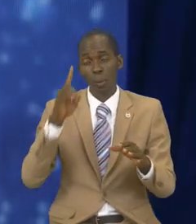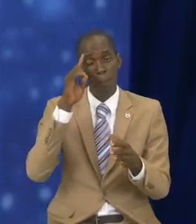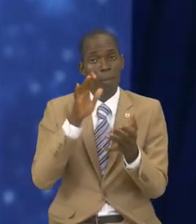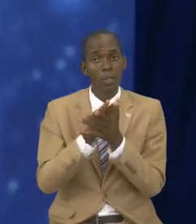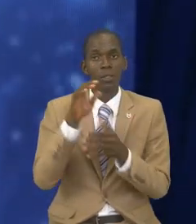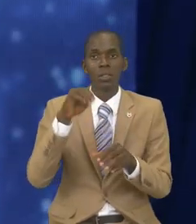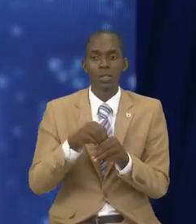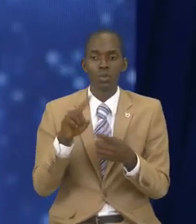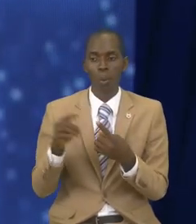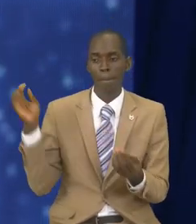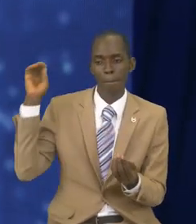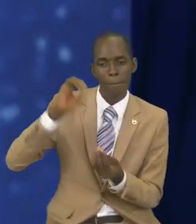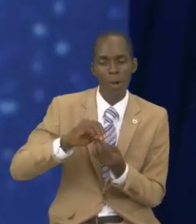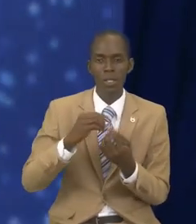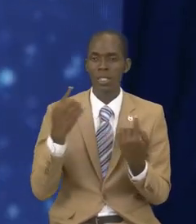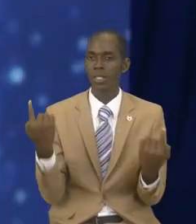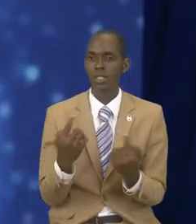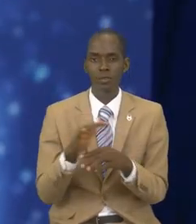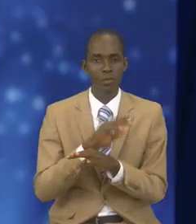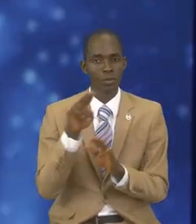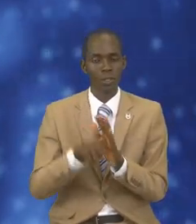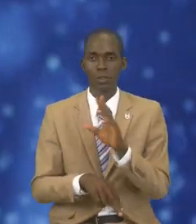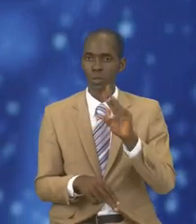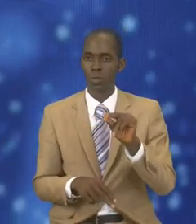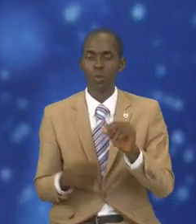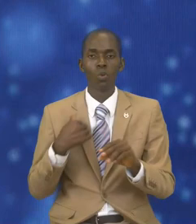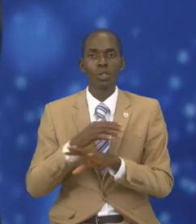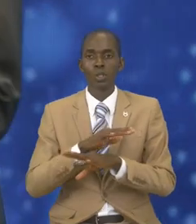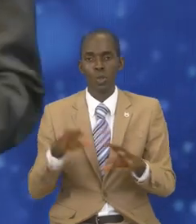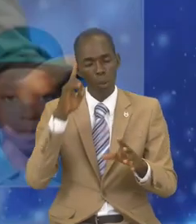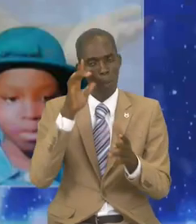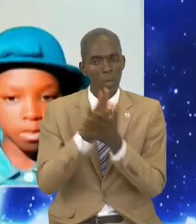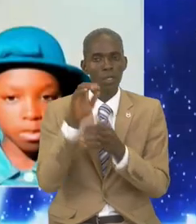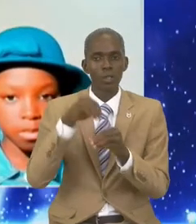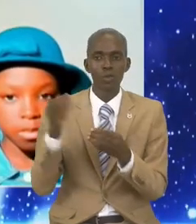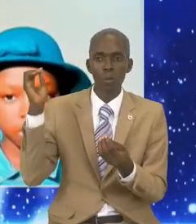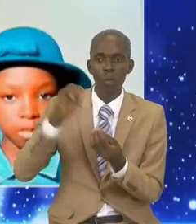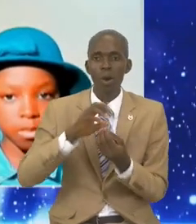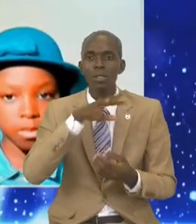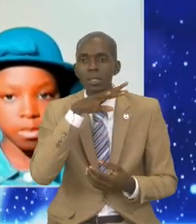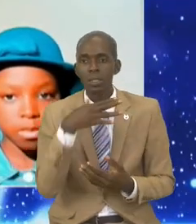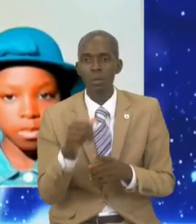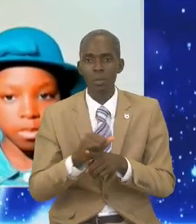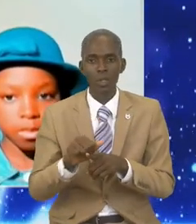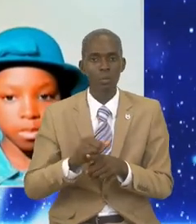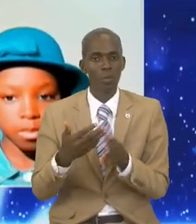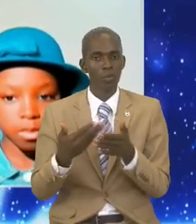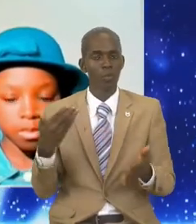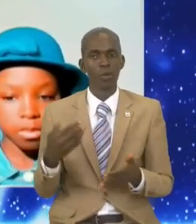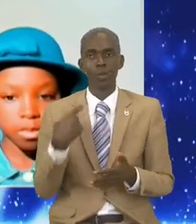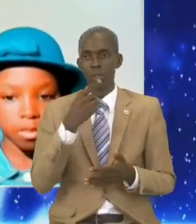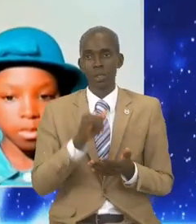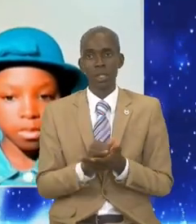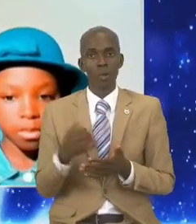more sinfulness. We don't believe into more corruption. Before you said you were saved, you were into